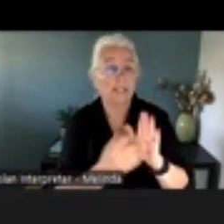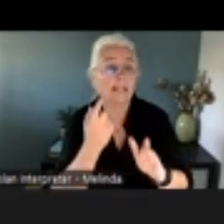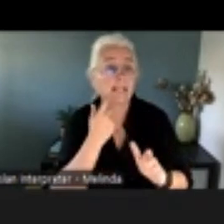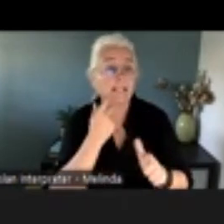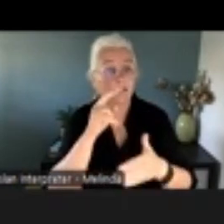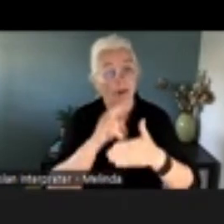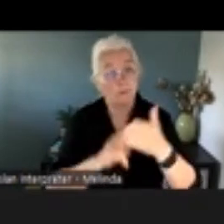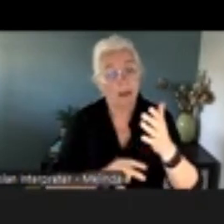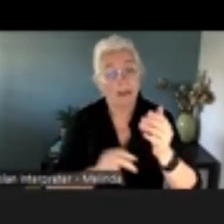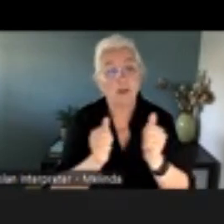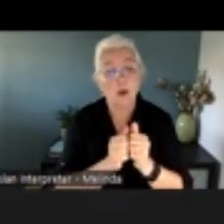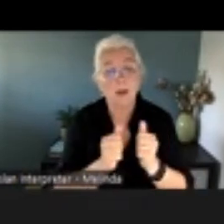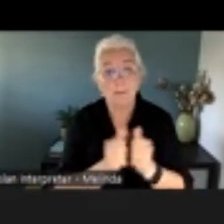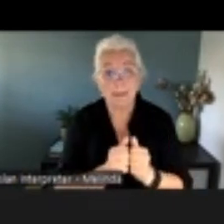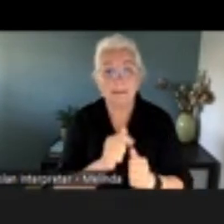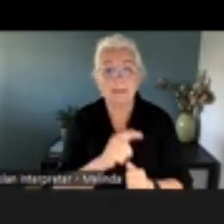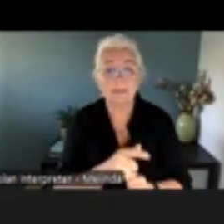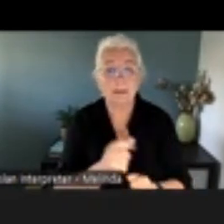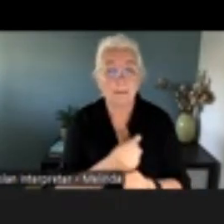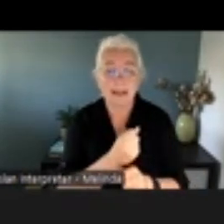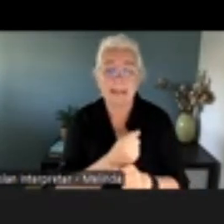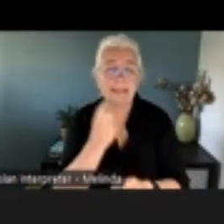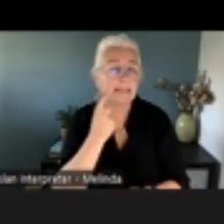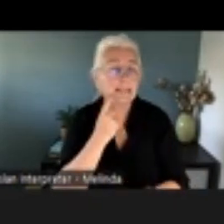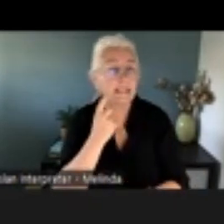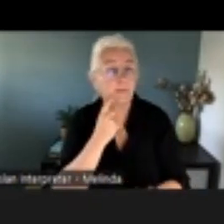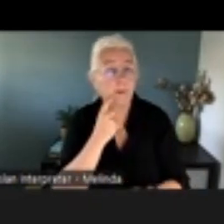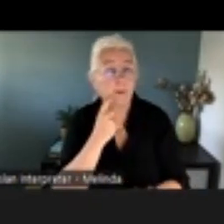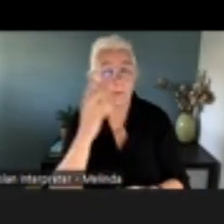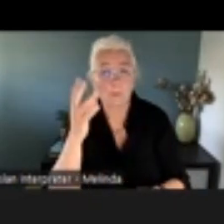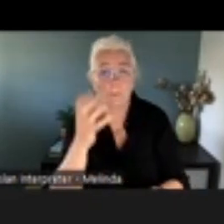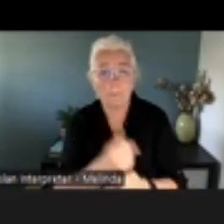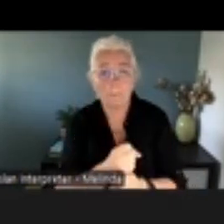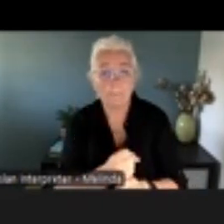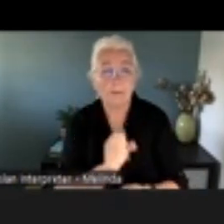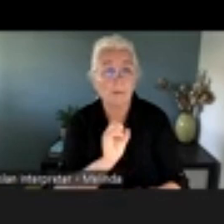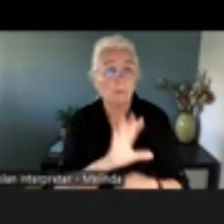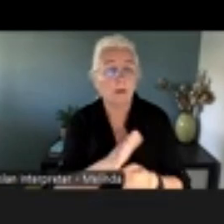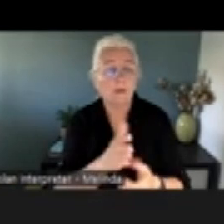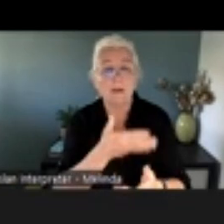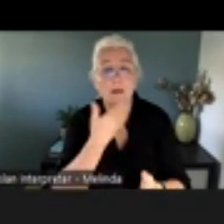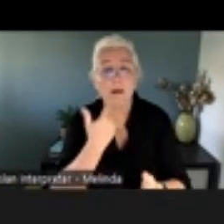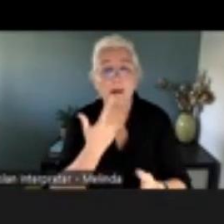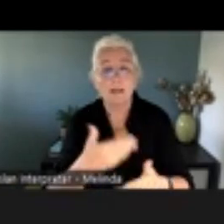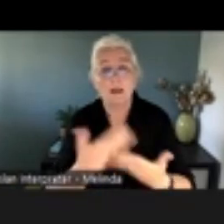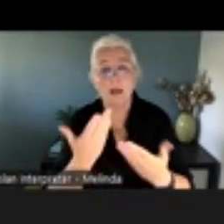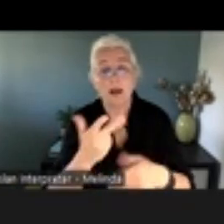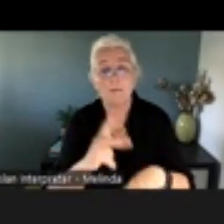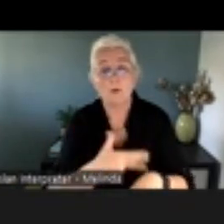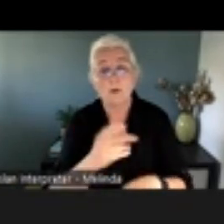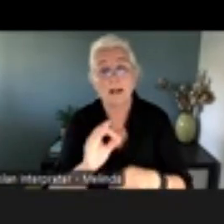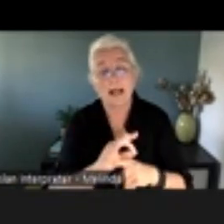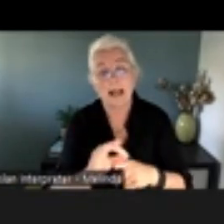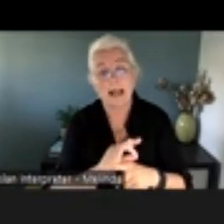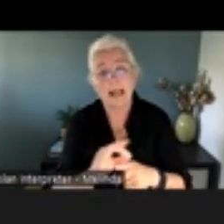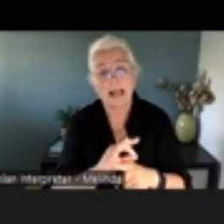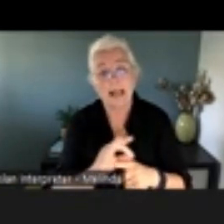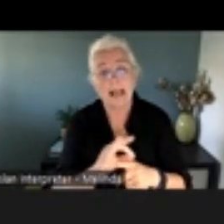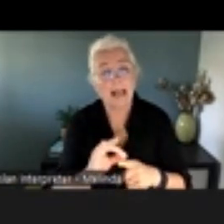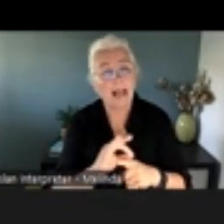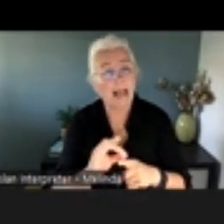trying to simplify the process as much as possible. So I've popped that nice light blue color because it